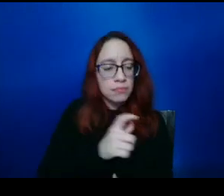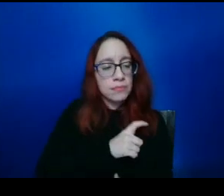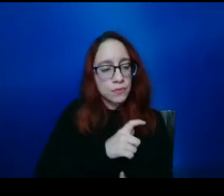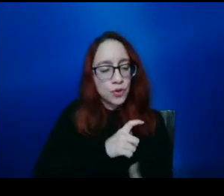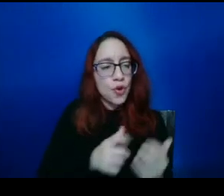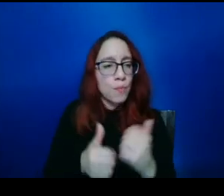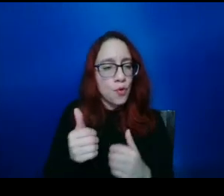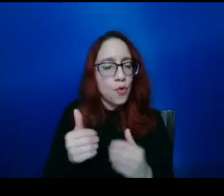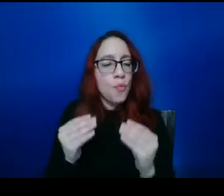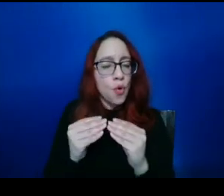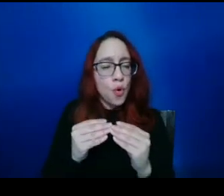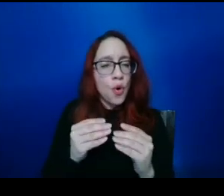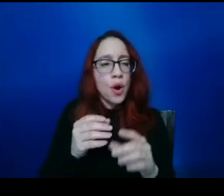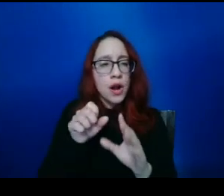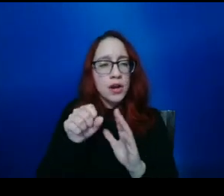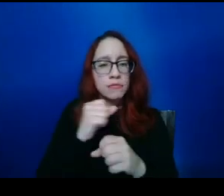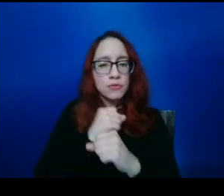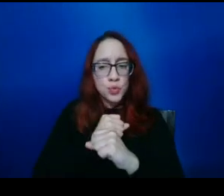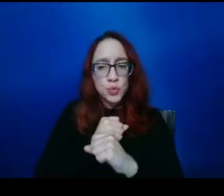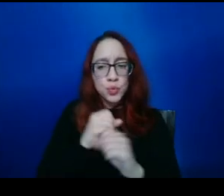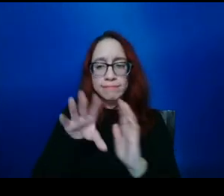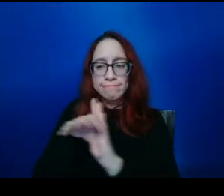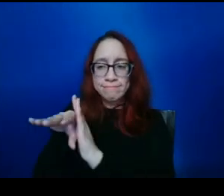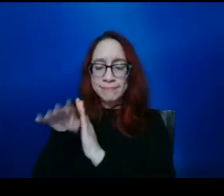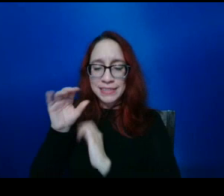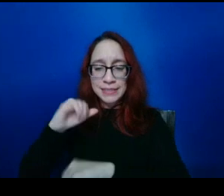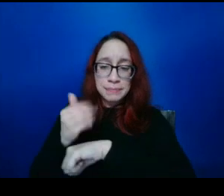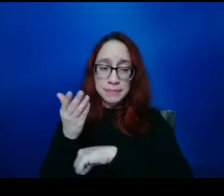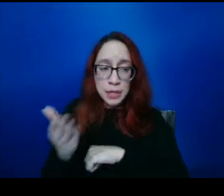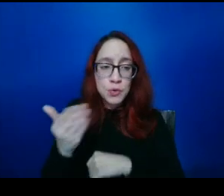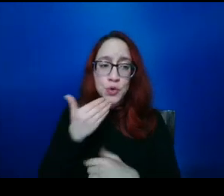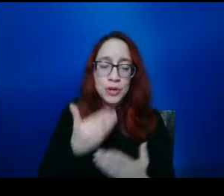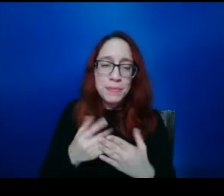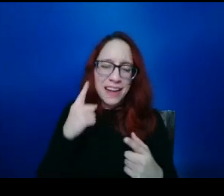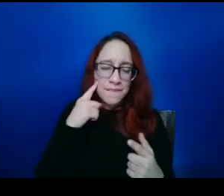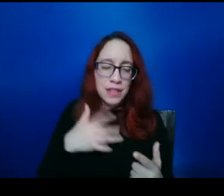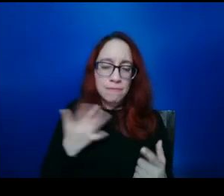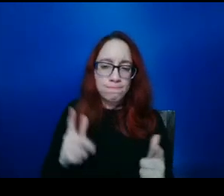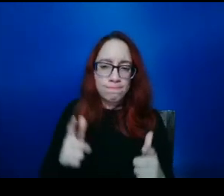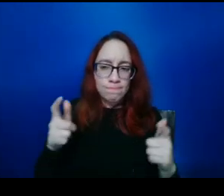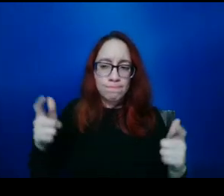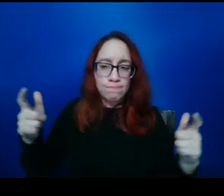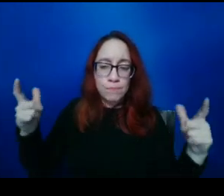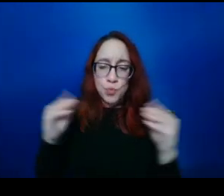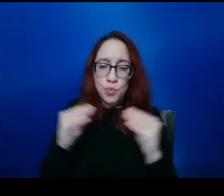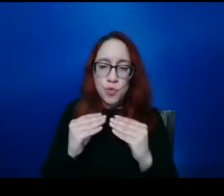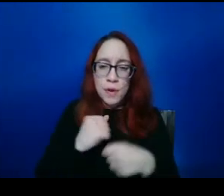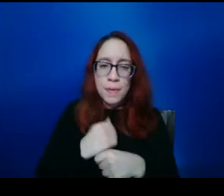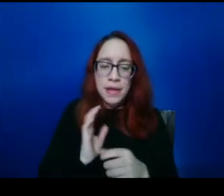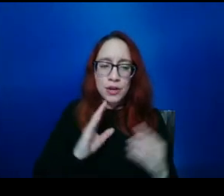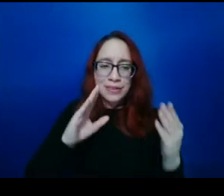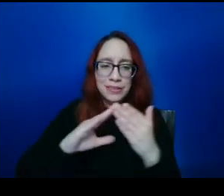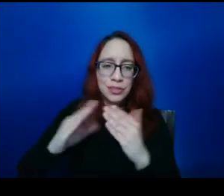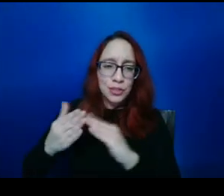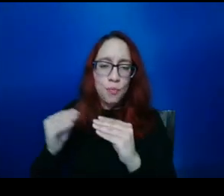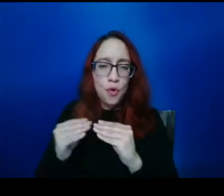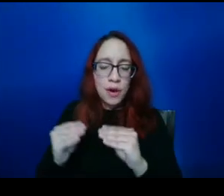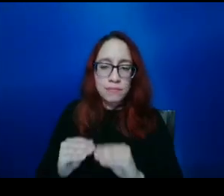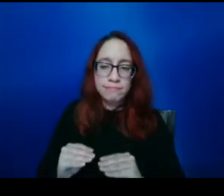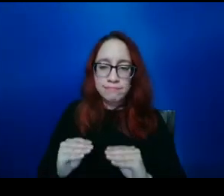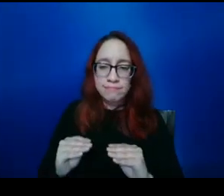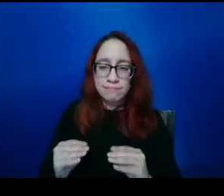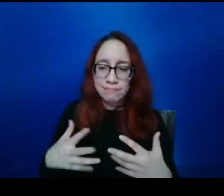security cameras over there. But I think this is important as we grow and as we work to make our downtown more vibrant,